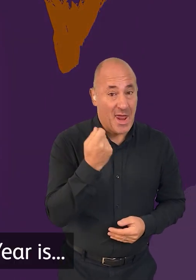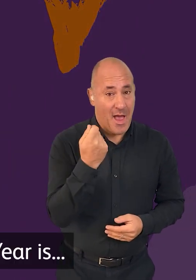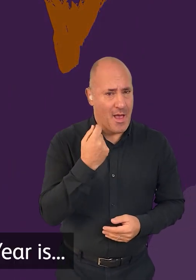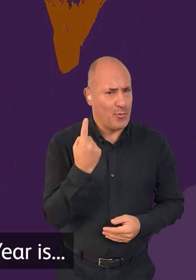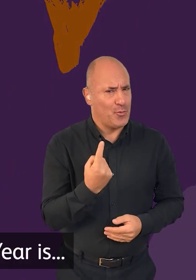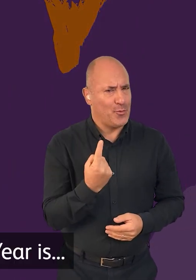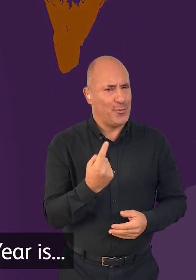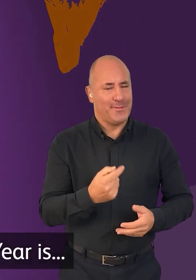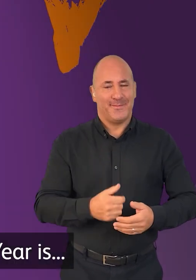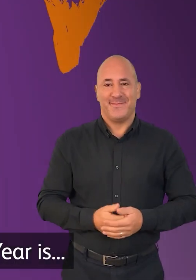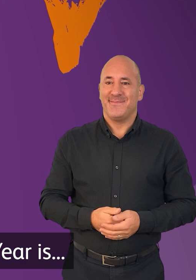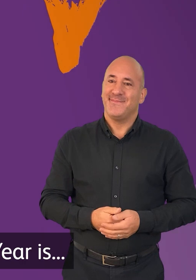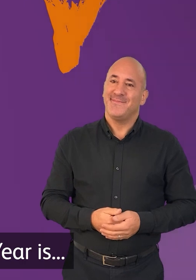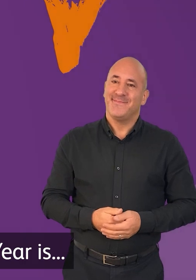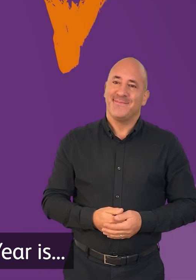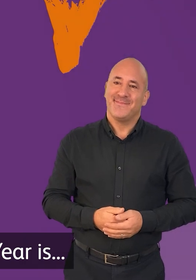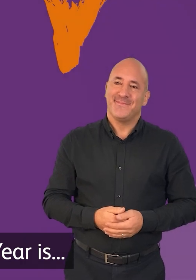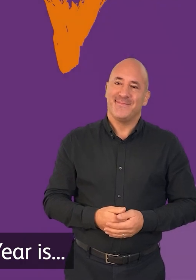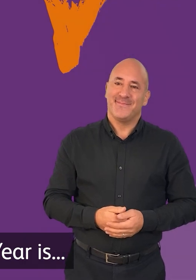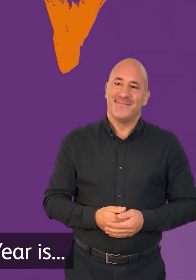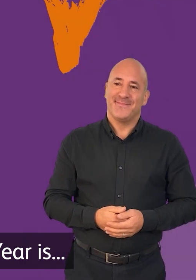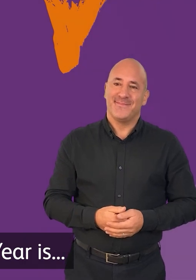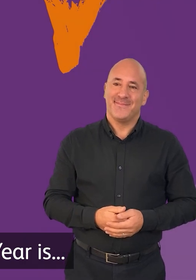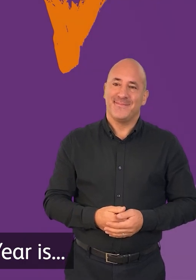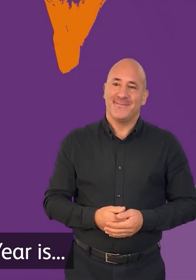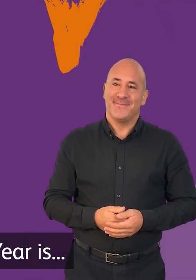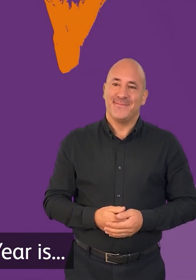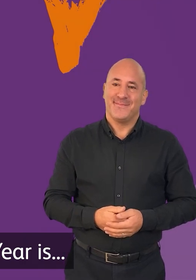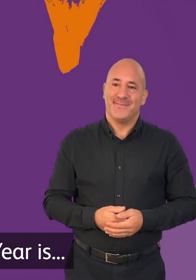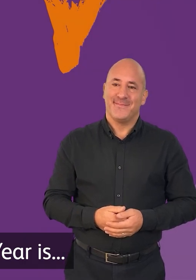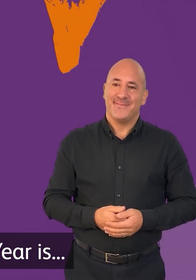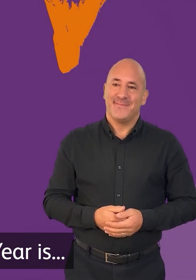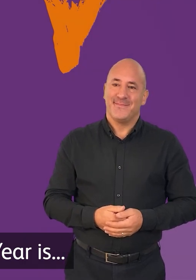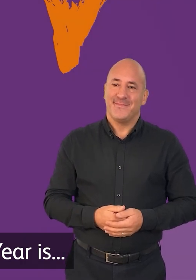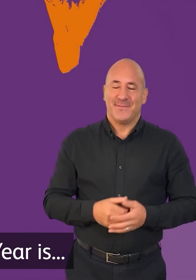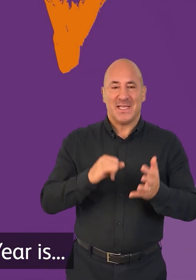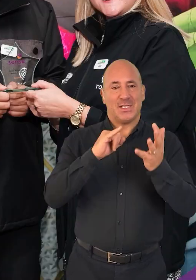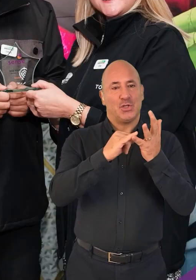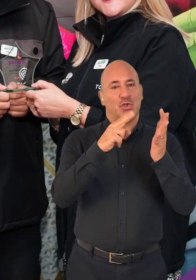And the winner of Partner of the Year is